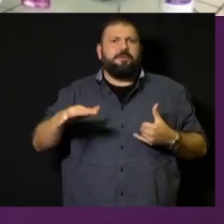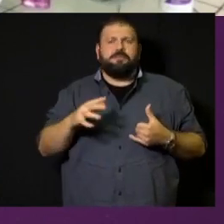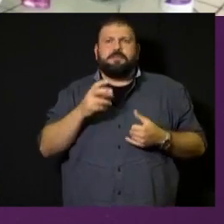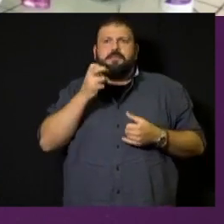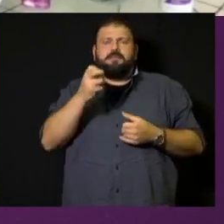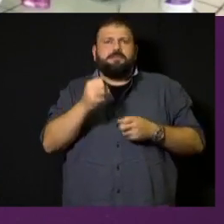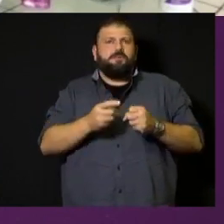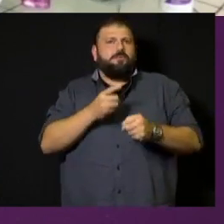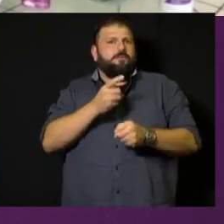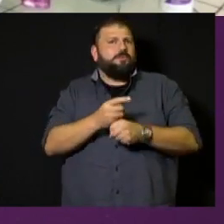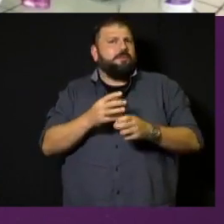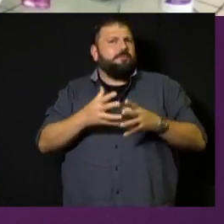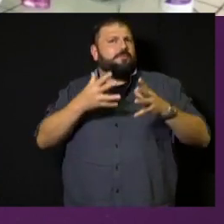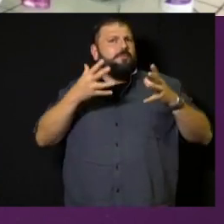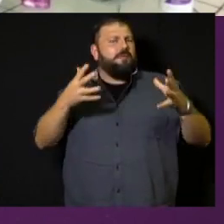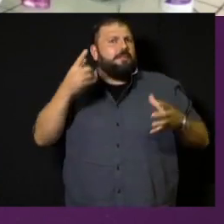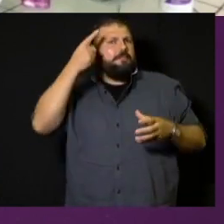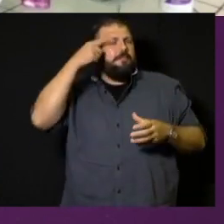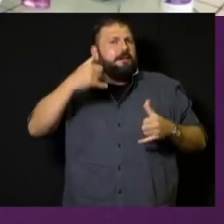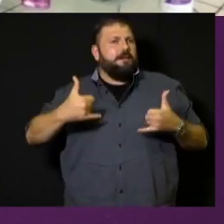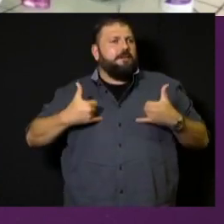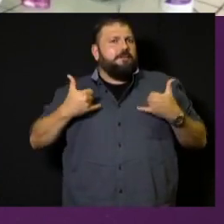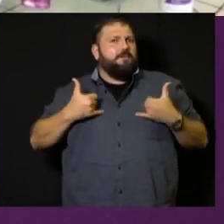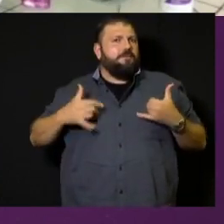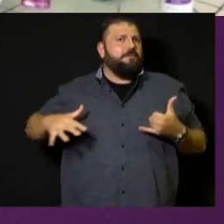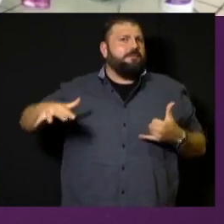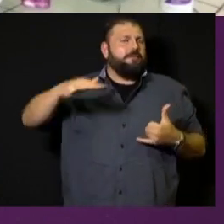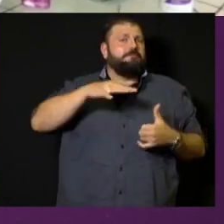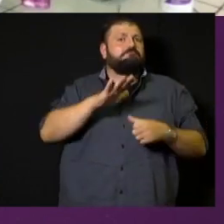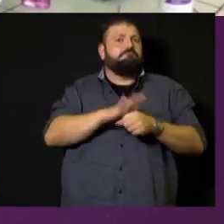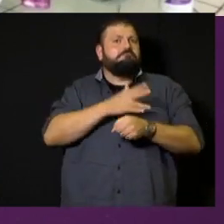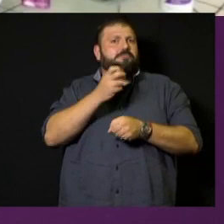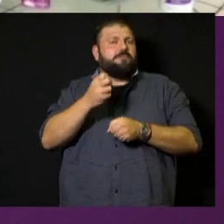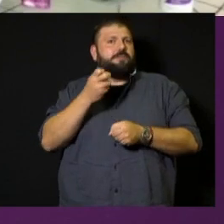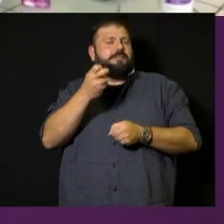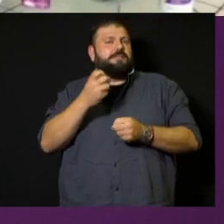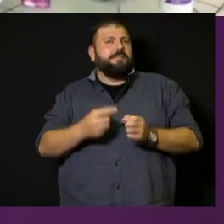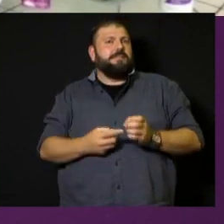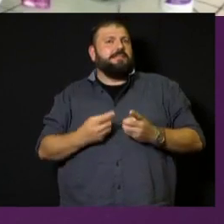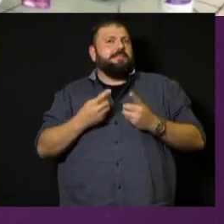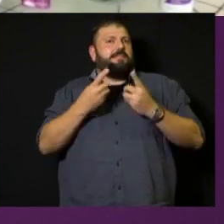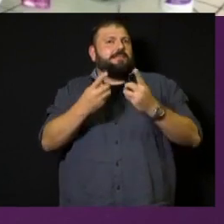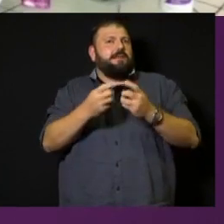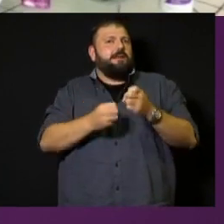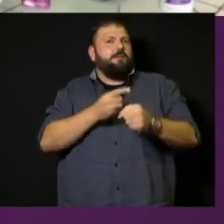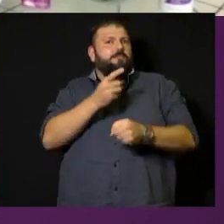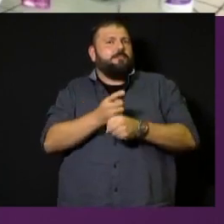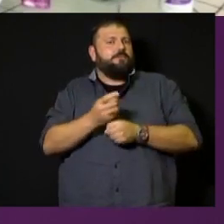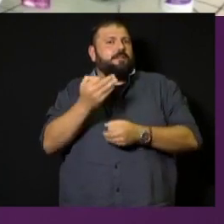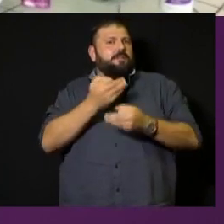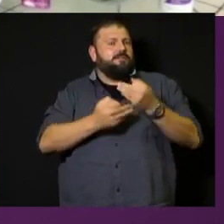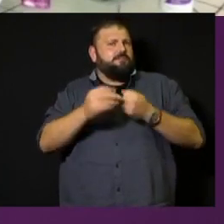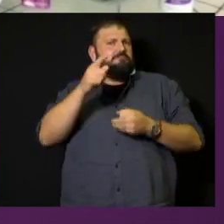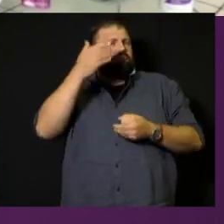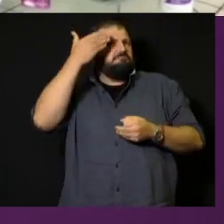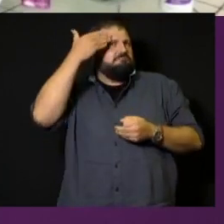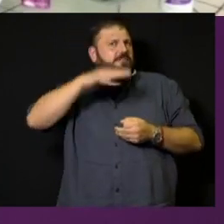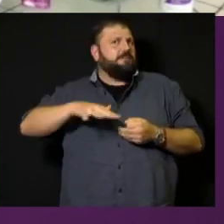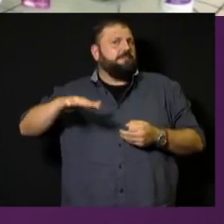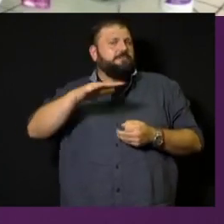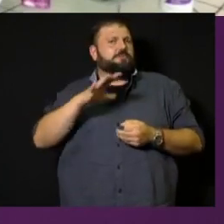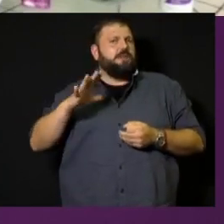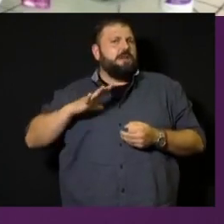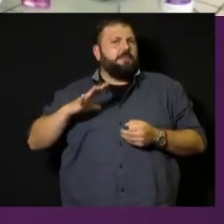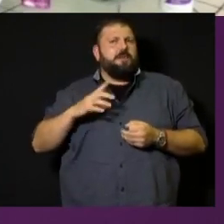see there was a huge opportunity with young people, but the way you give the presentation, even though it was very